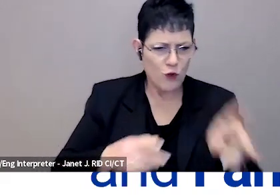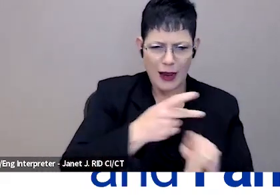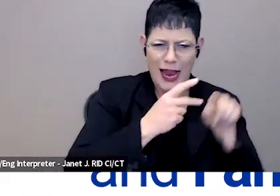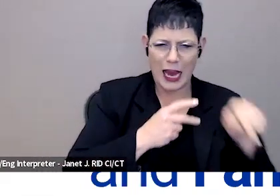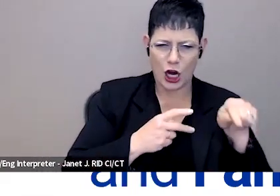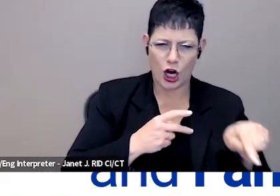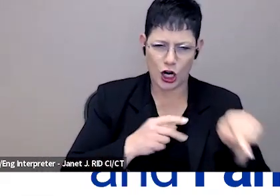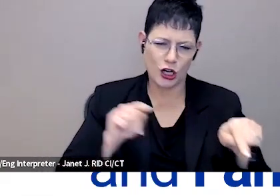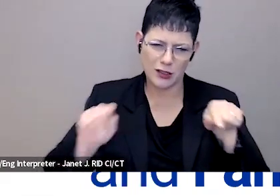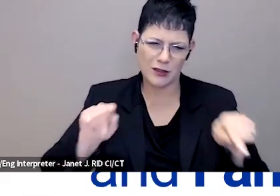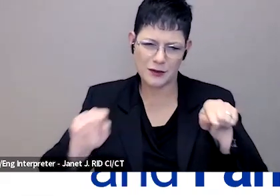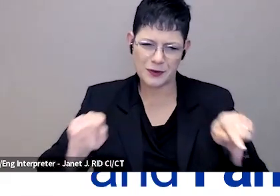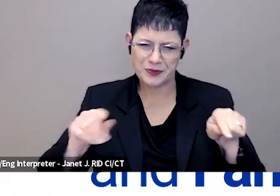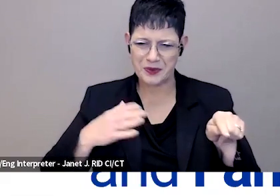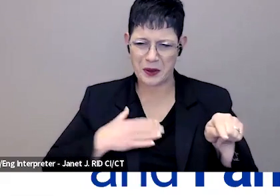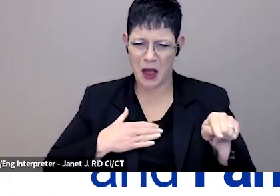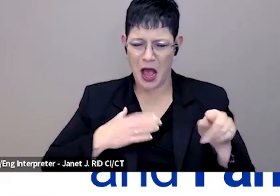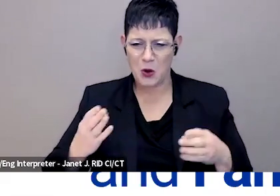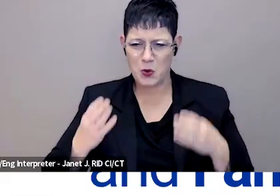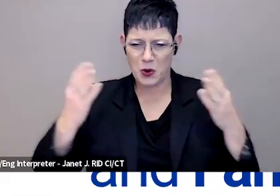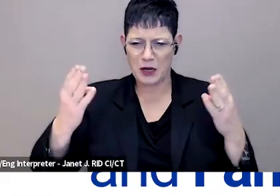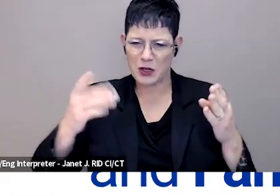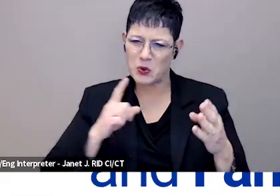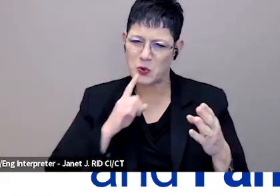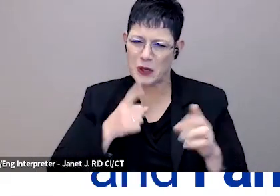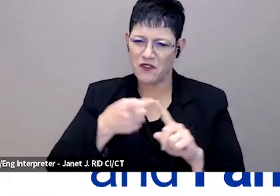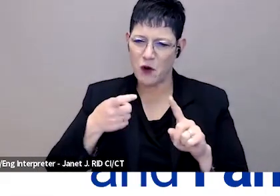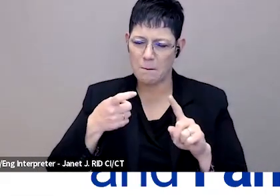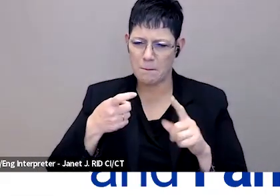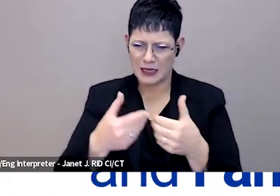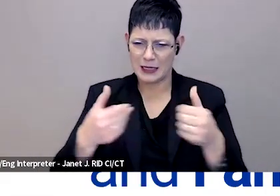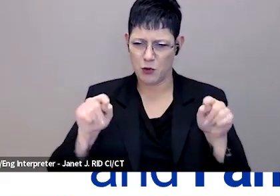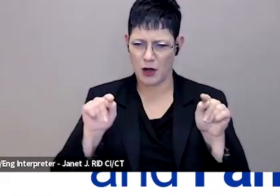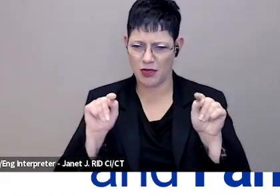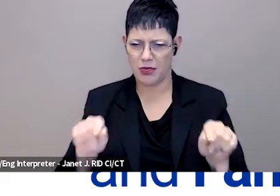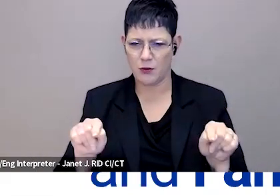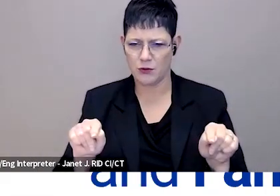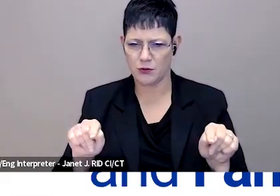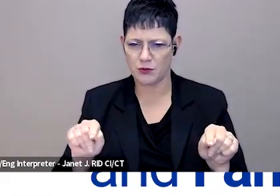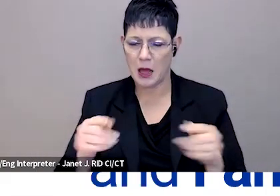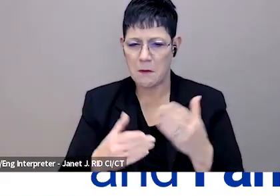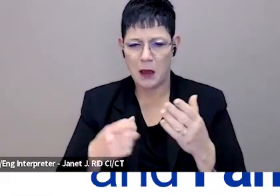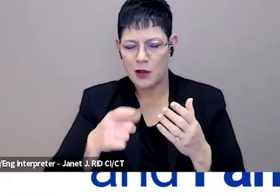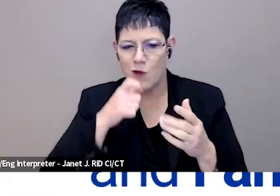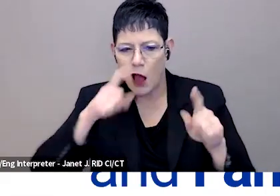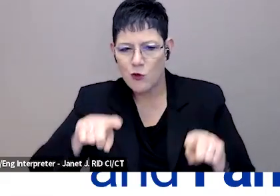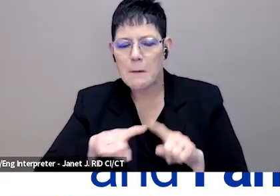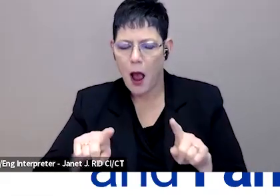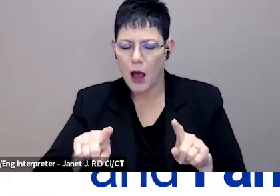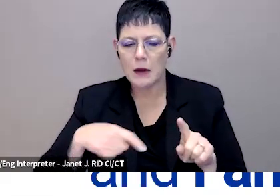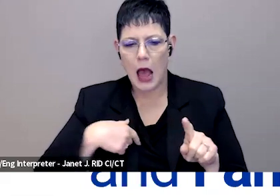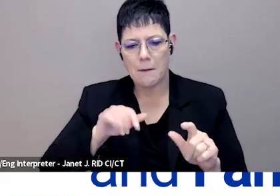look like. And so my recommendations are going to be rooted in that assumption, however imperfect it might be. Next slide.